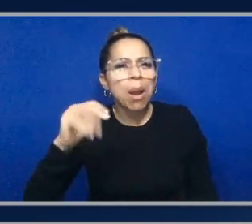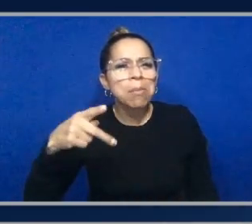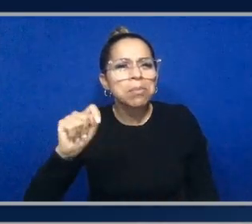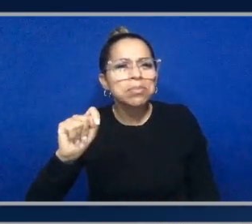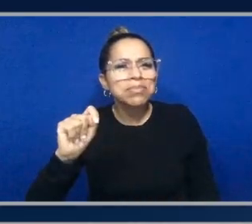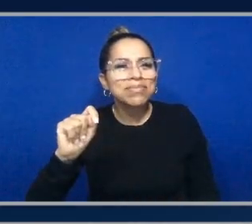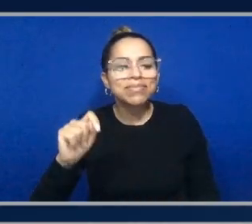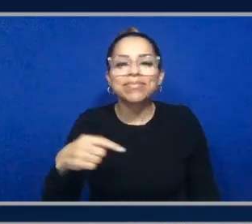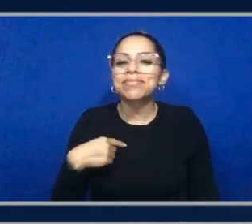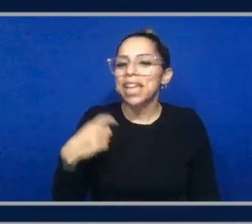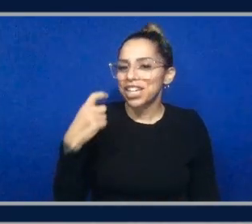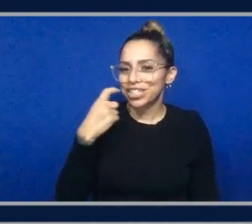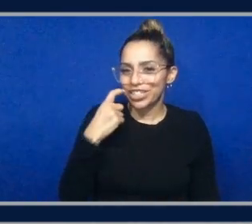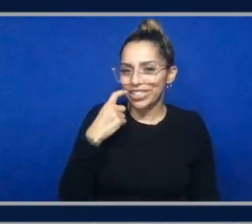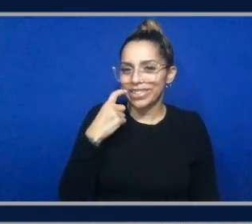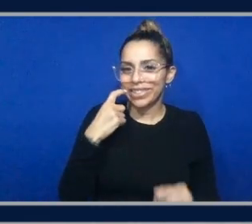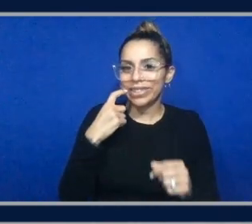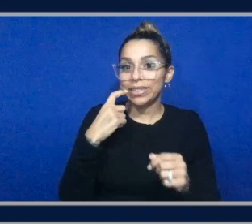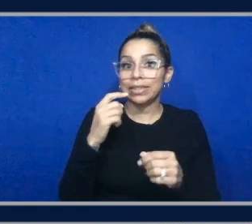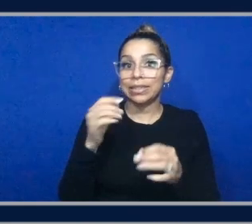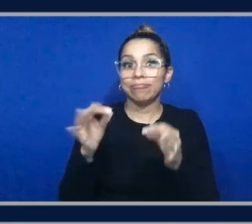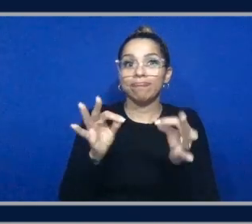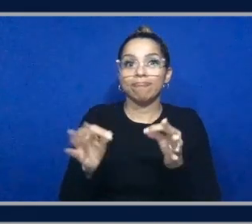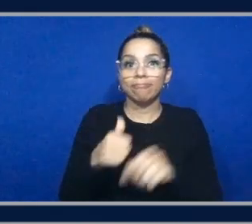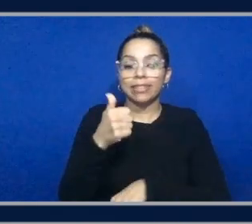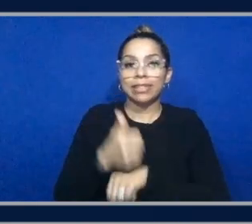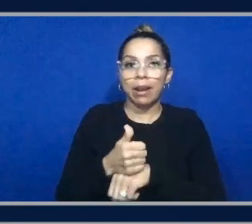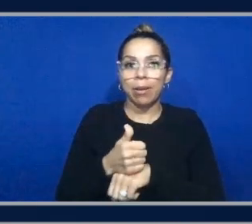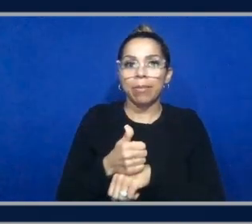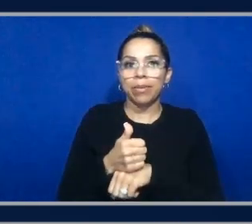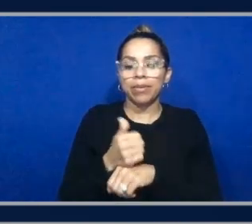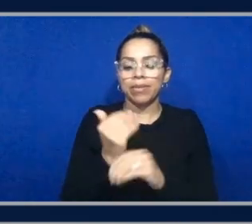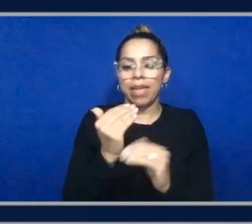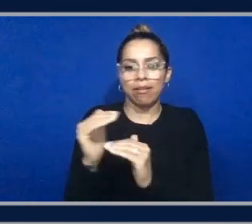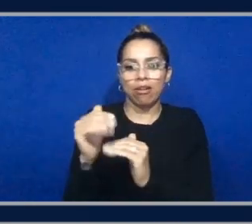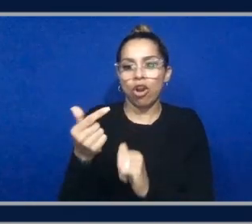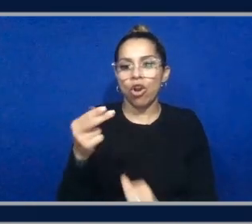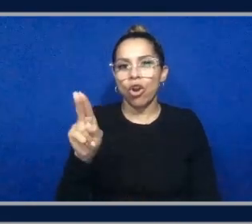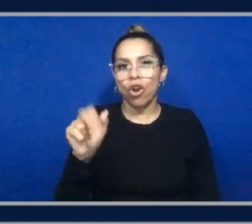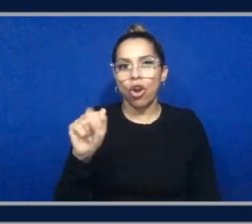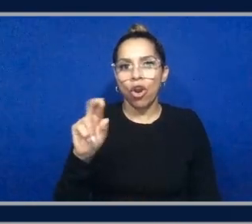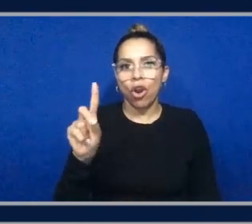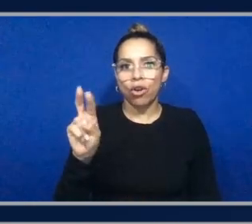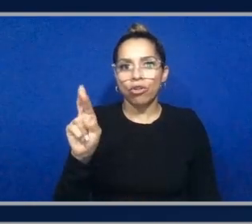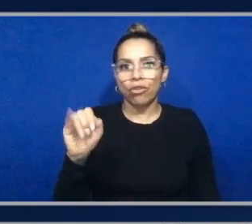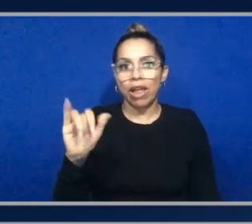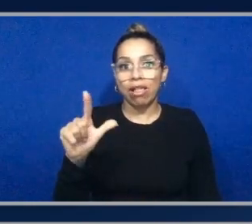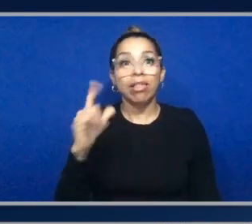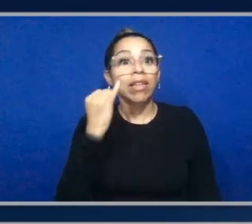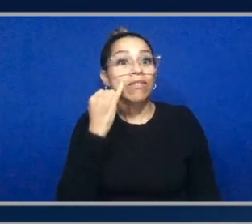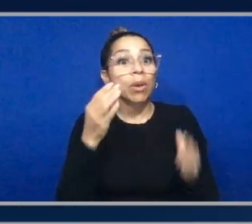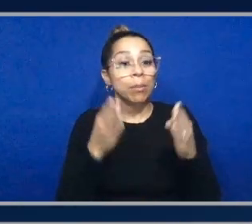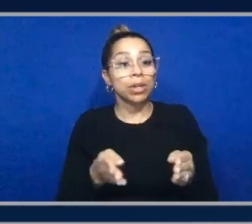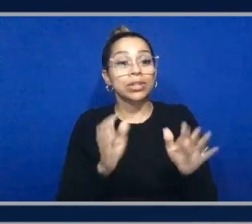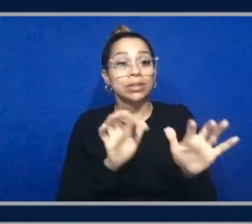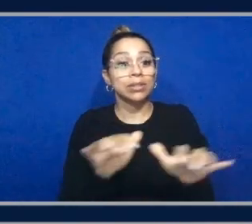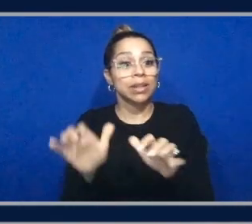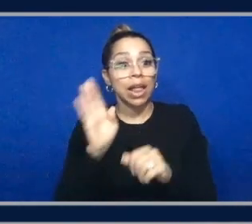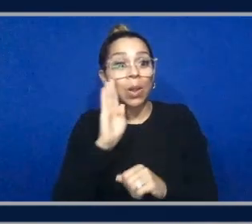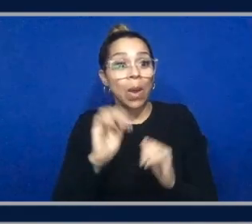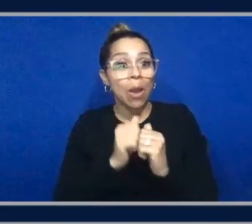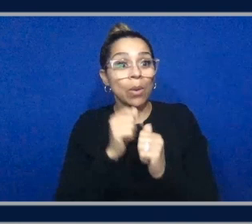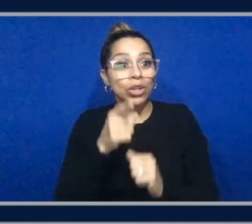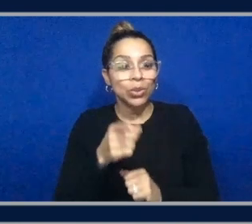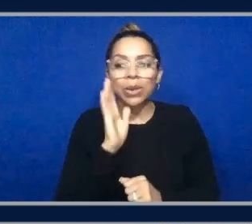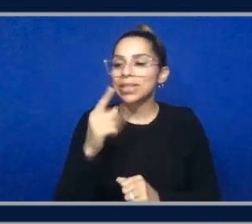defined a guardrail. So whenever somebody says, hello, how are you? It is going to say, hey, I'm happy to be a part. So it is actually